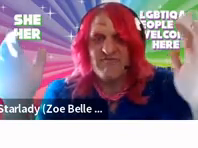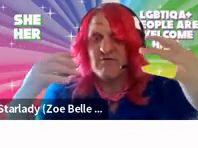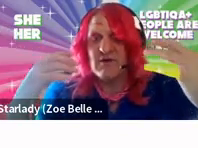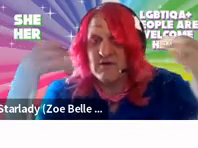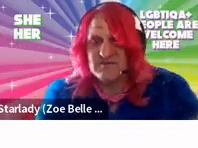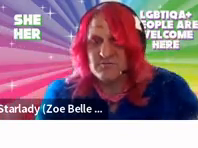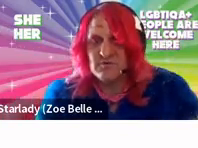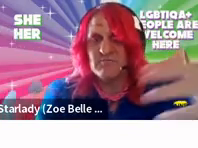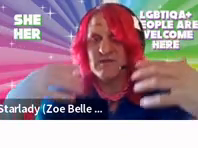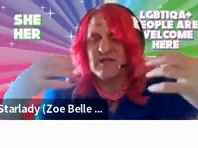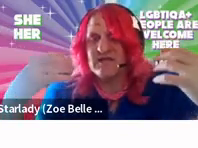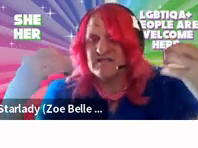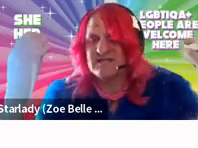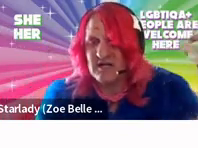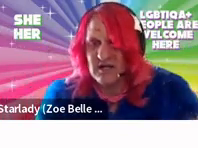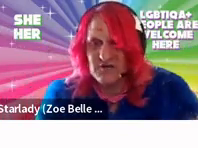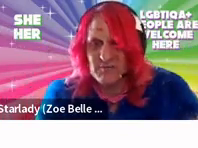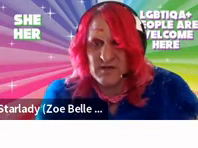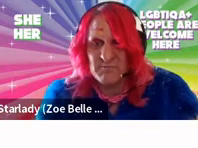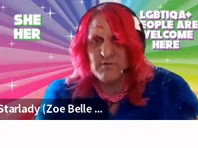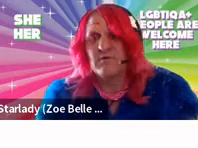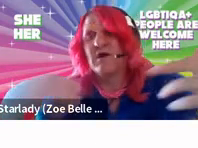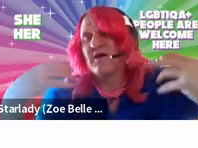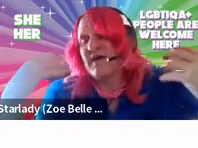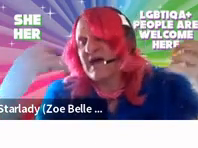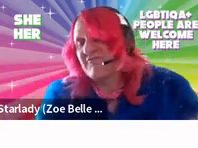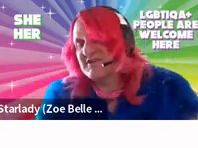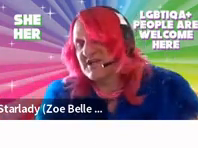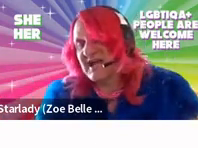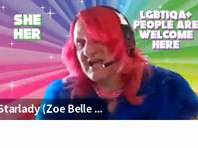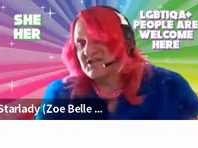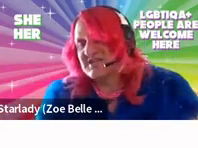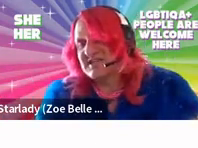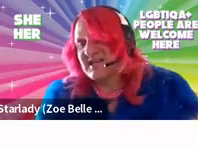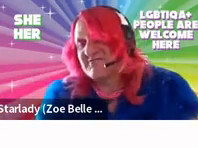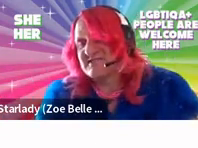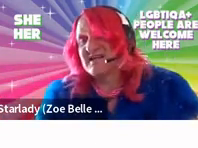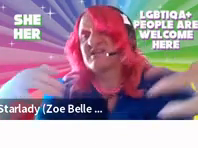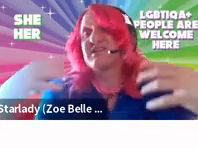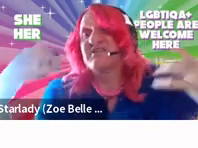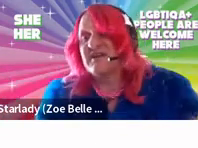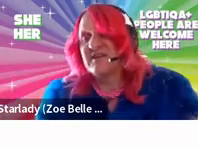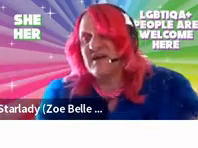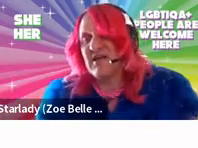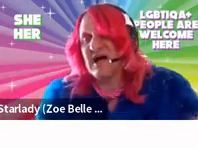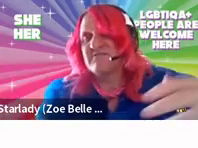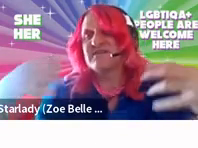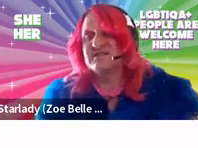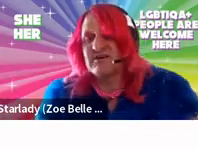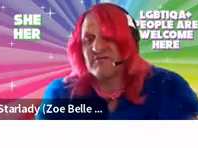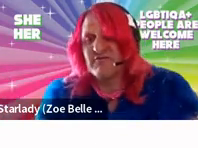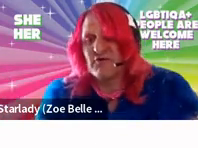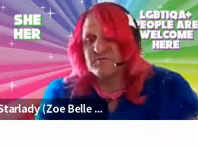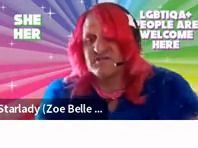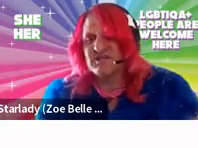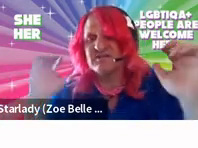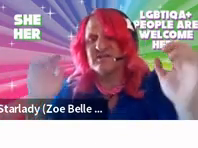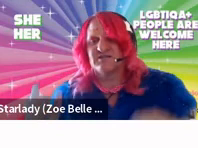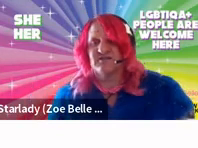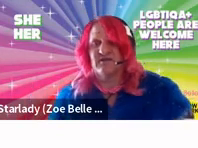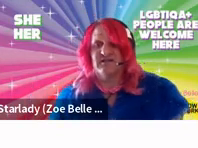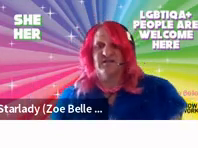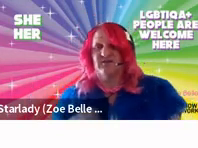they felt comfortable in beginning to tell other people, and the average age that they've started living their lives as their